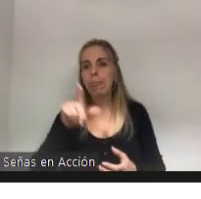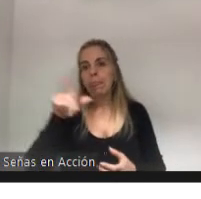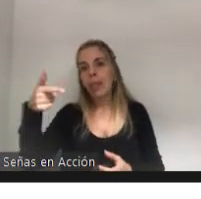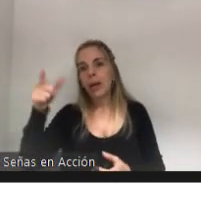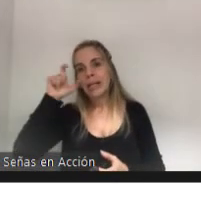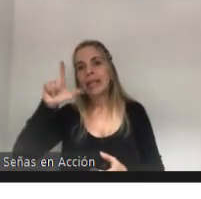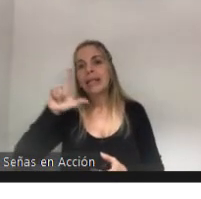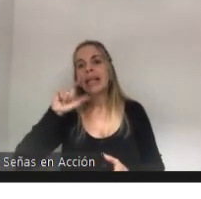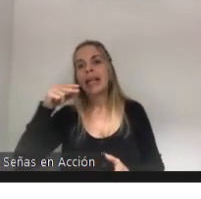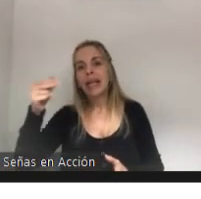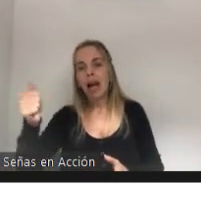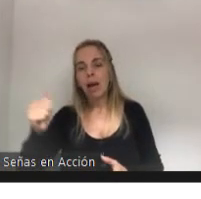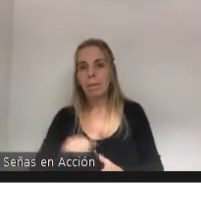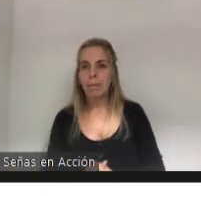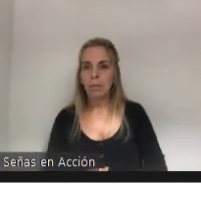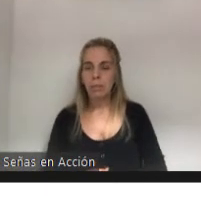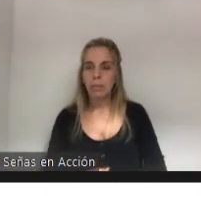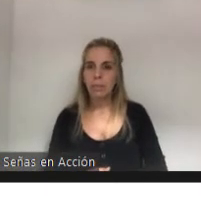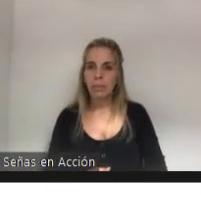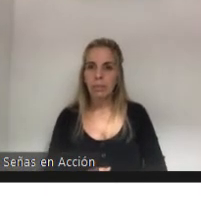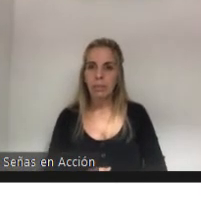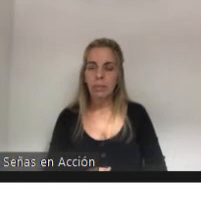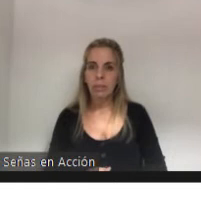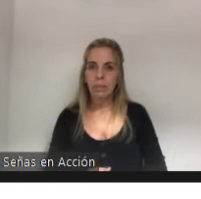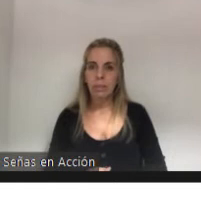situation. Selina.